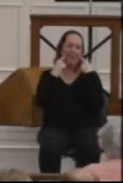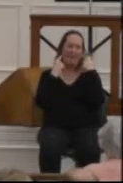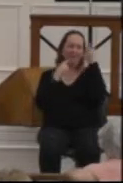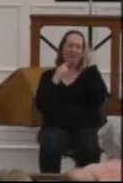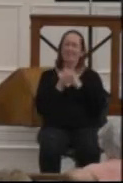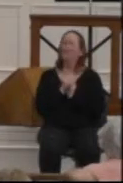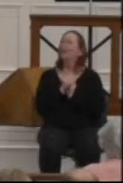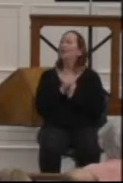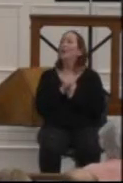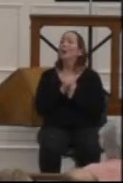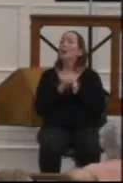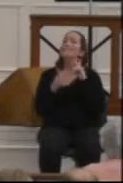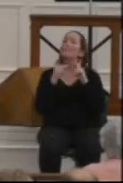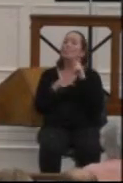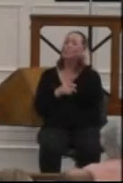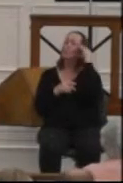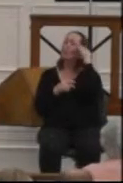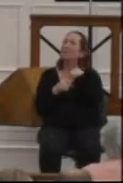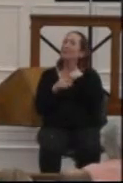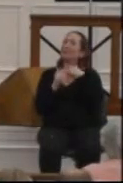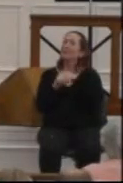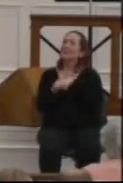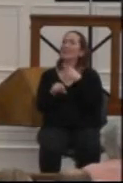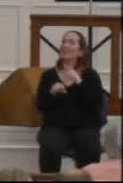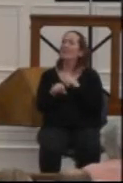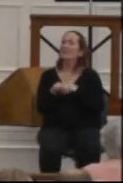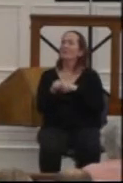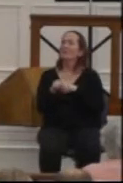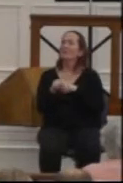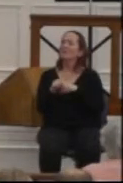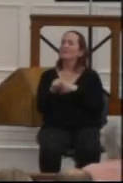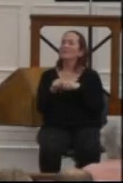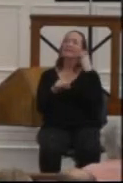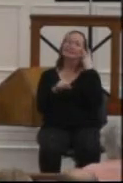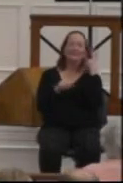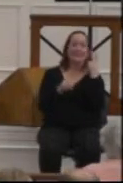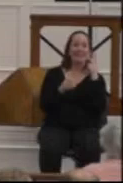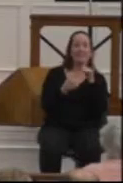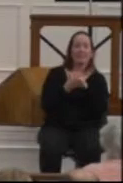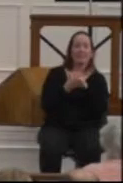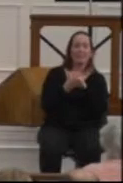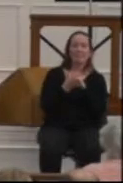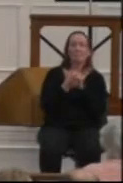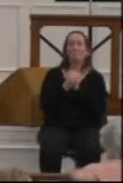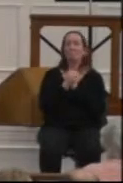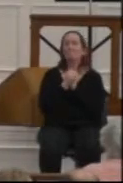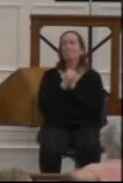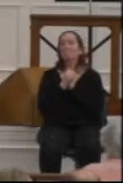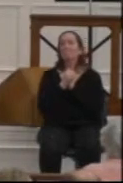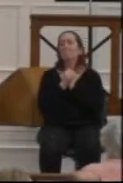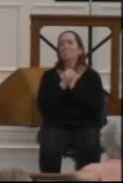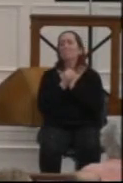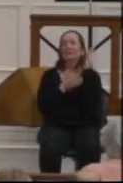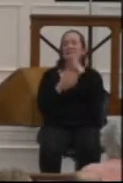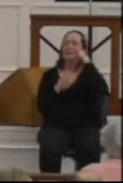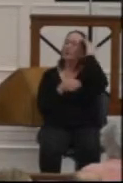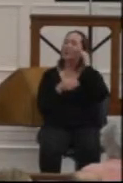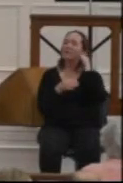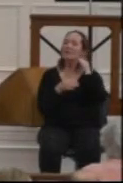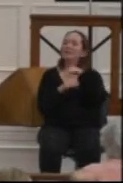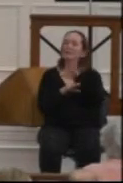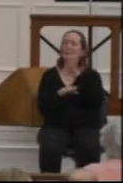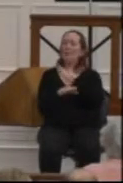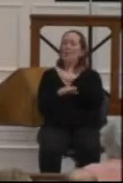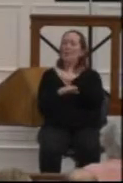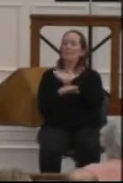Those who have known me for a long period of time can see that. I'll never forget when we sent my mom Caleb's